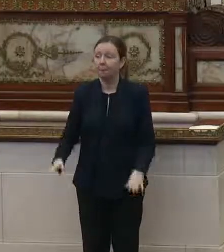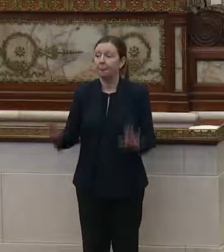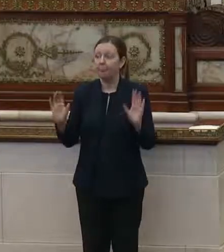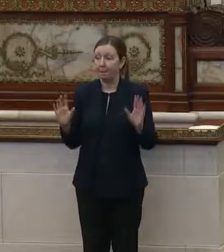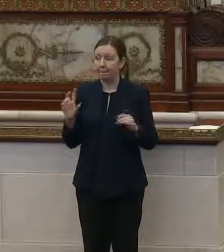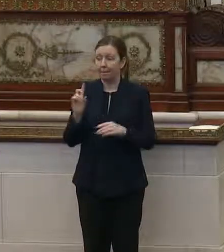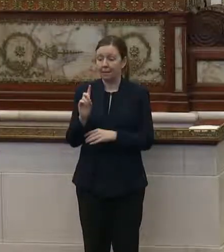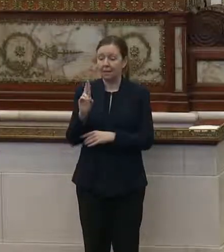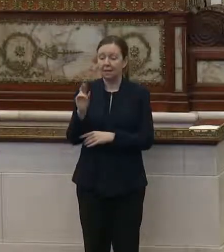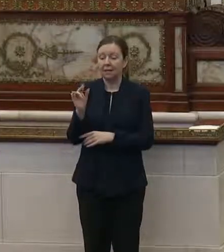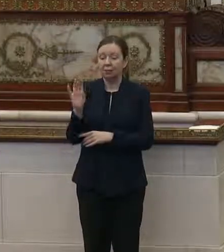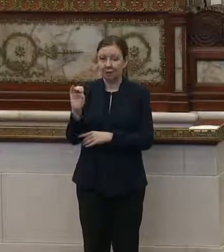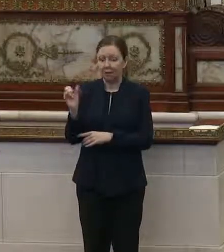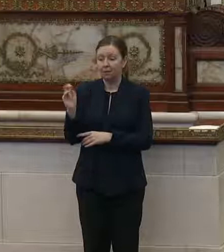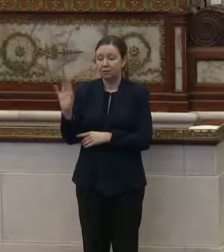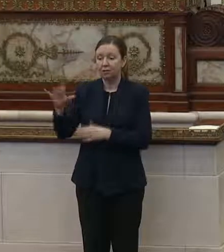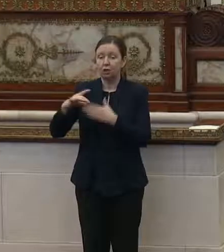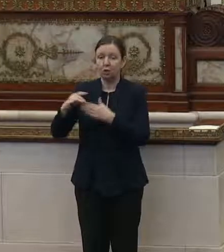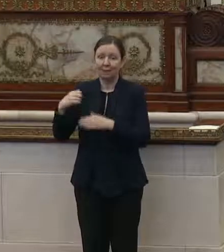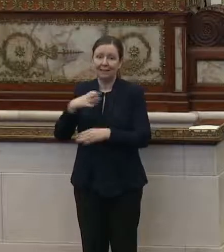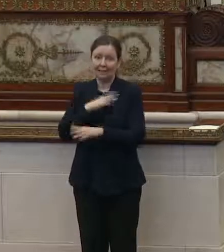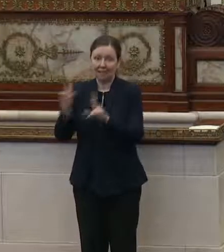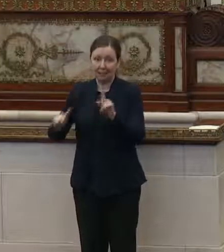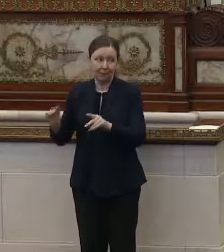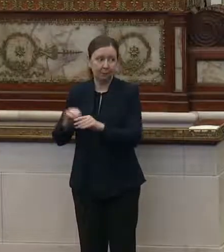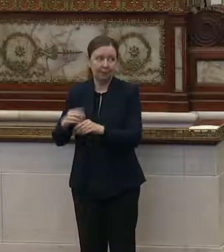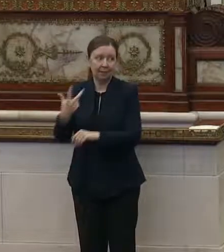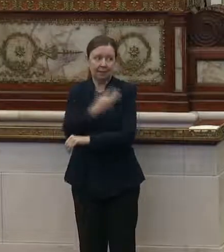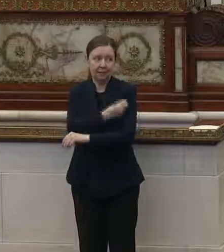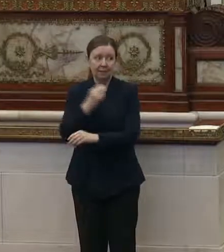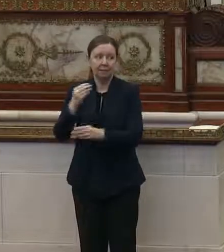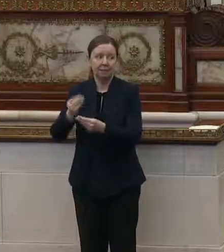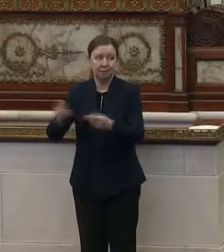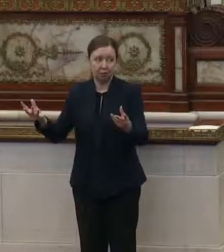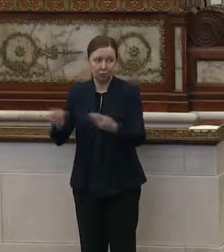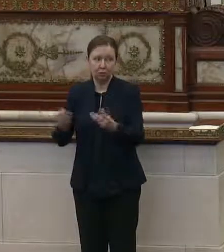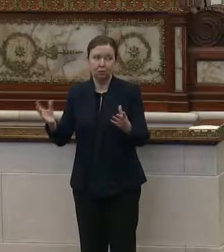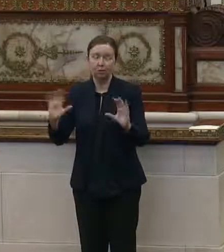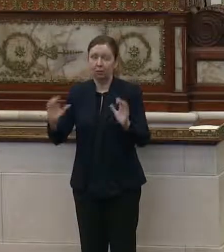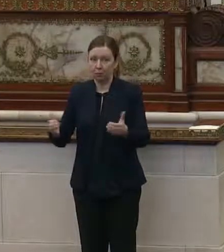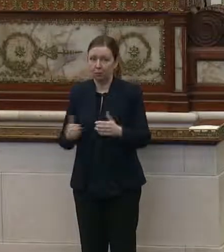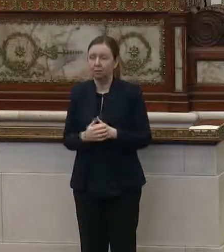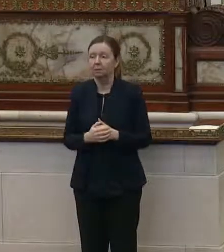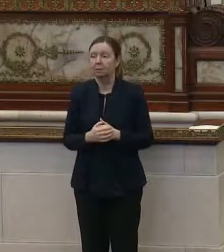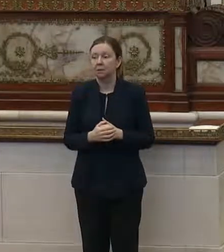Dr. Carolyn Johnson and her lead staff people in the vaccine distribution group.